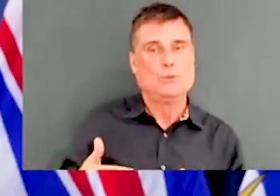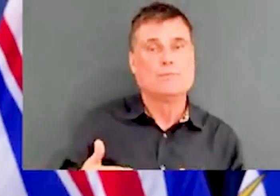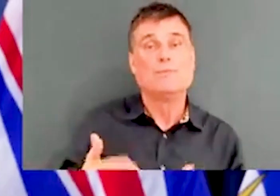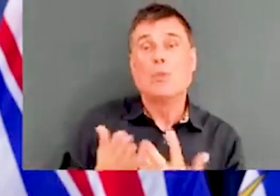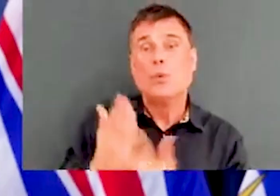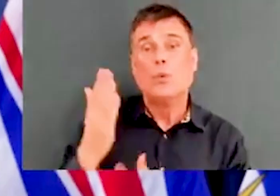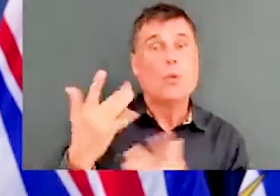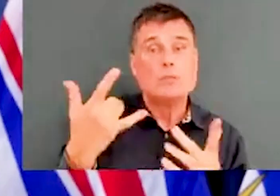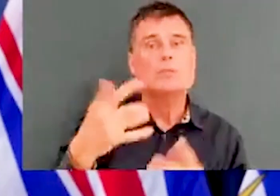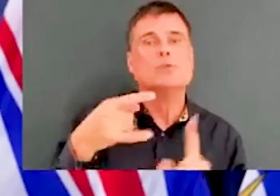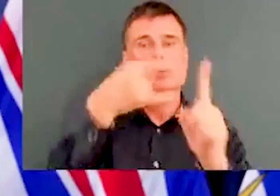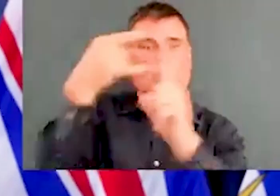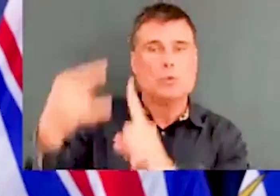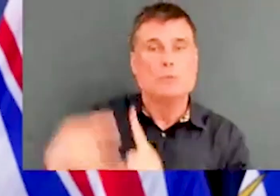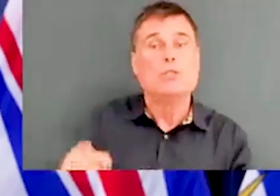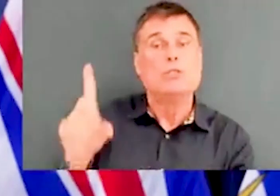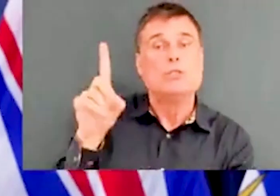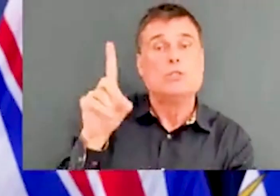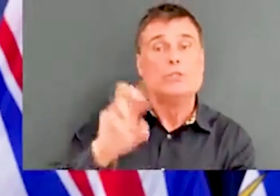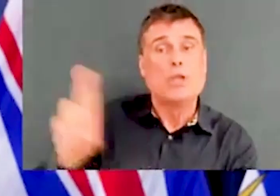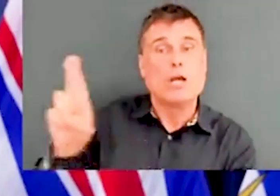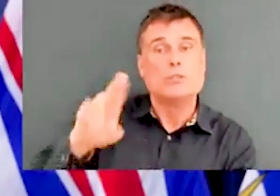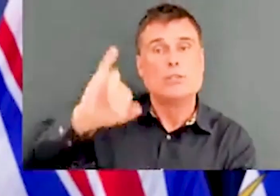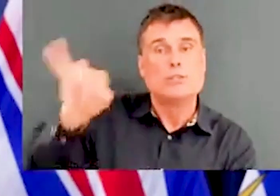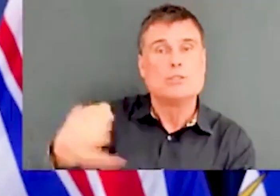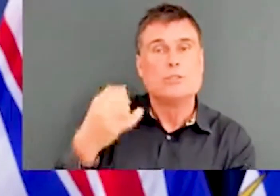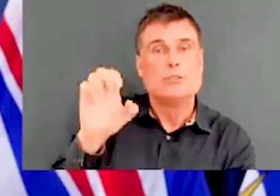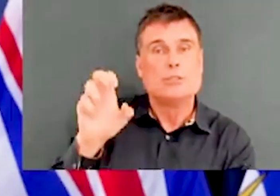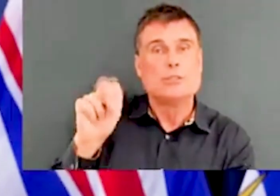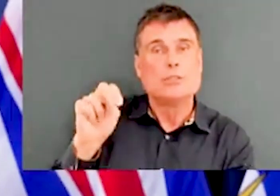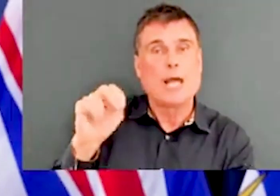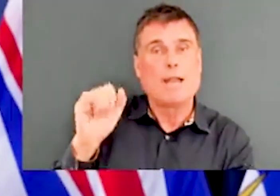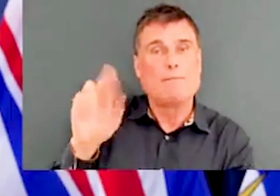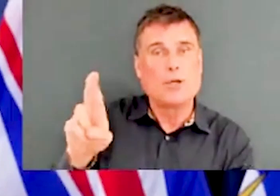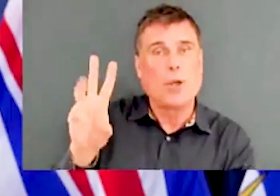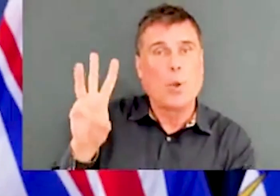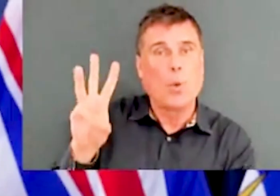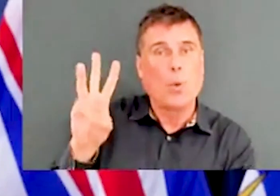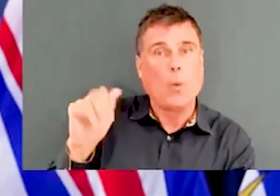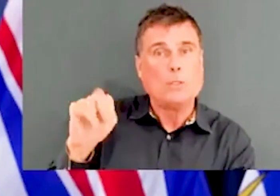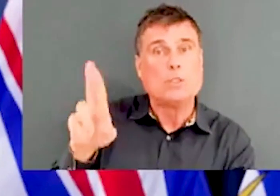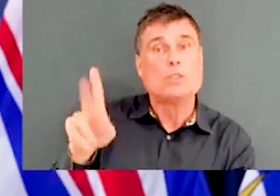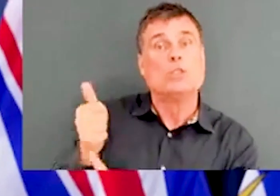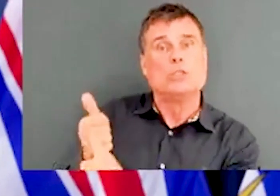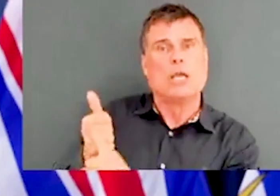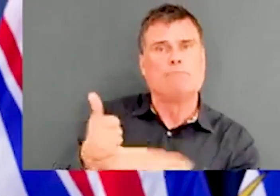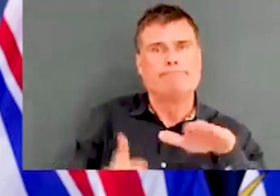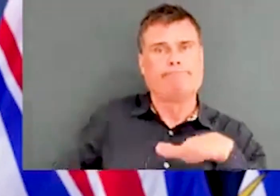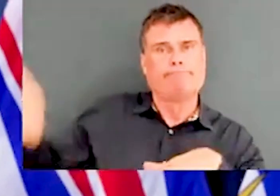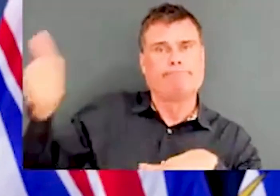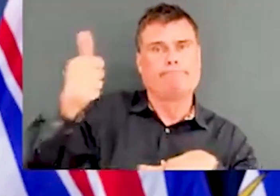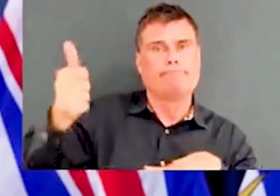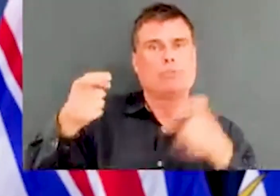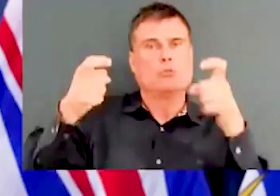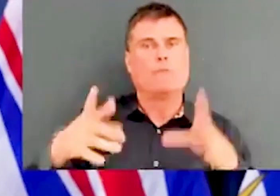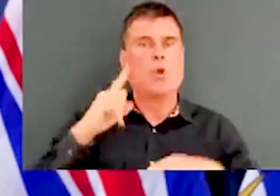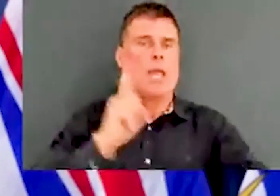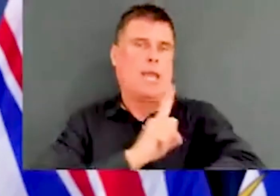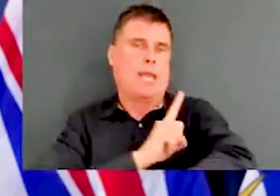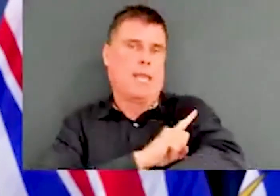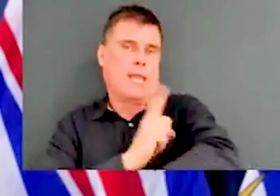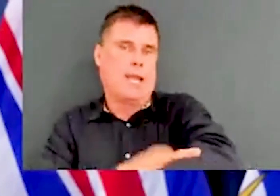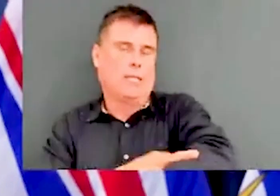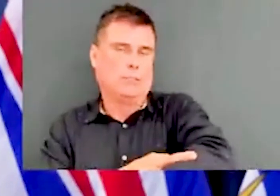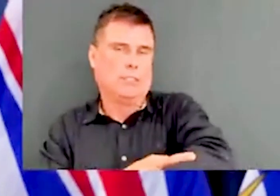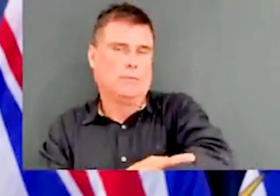scientific director of the Energy and Environmental Policy Research Division at the University of Calgary, and